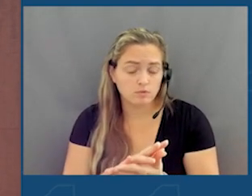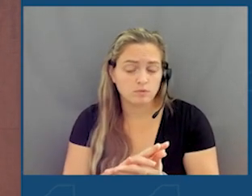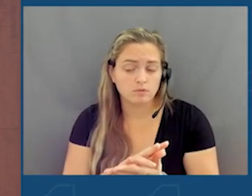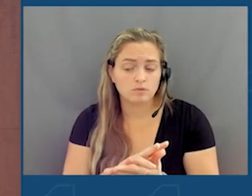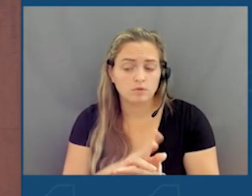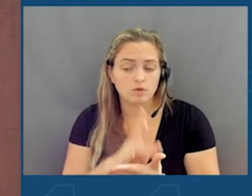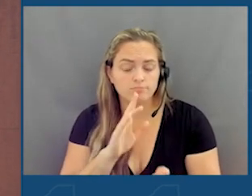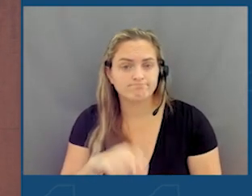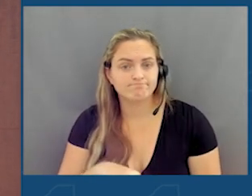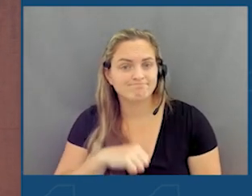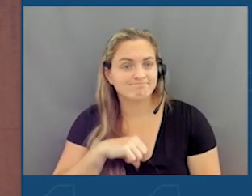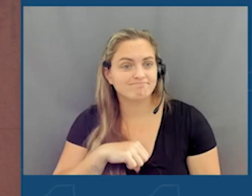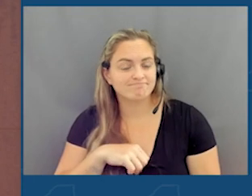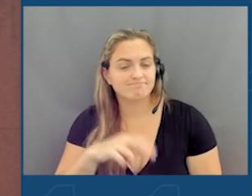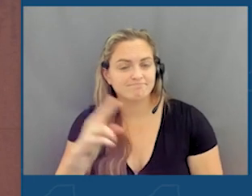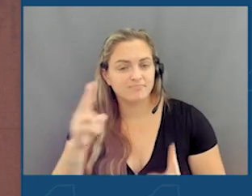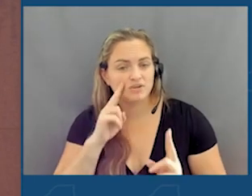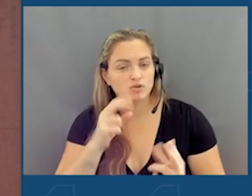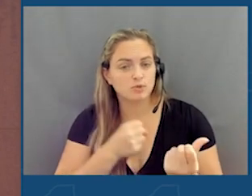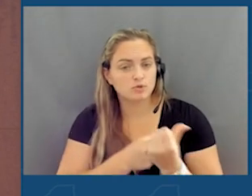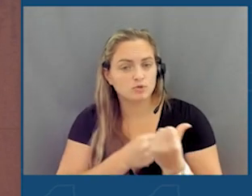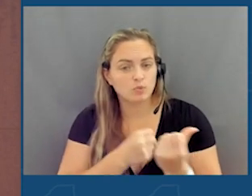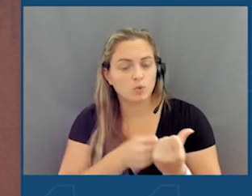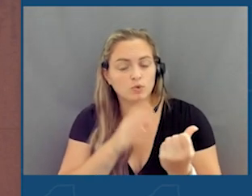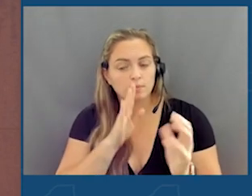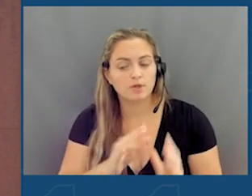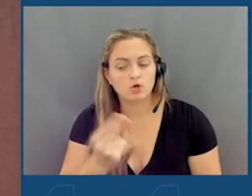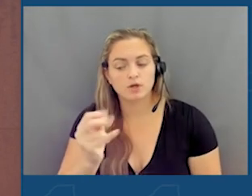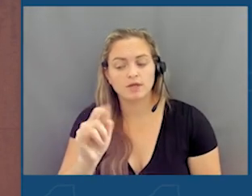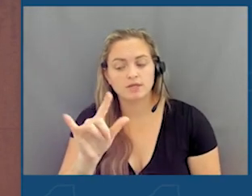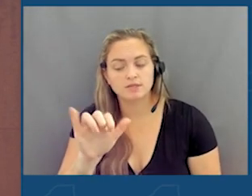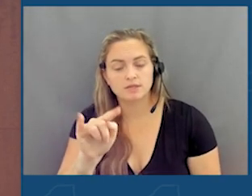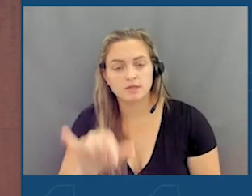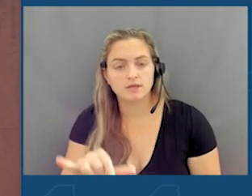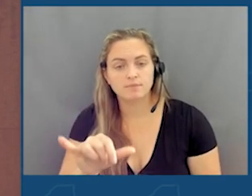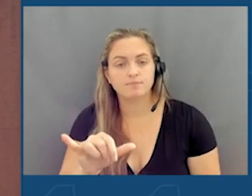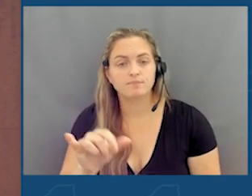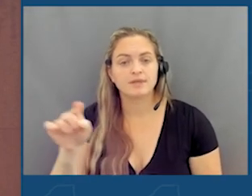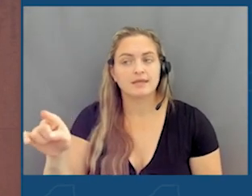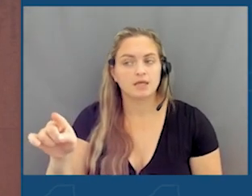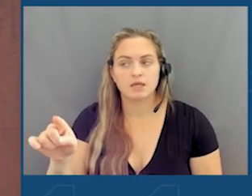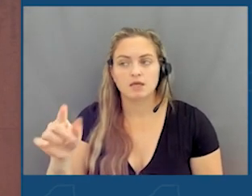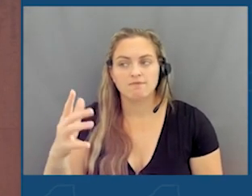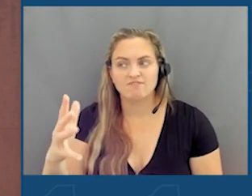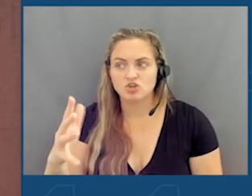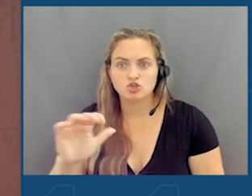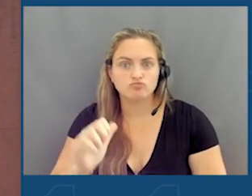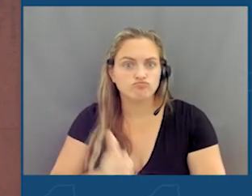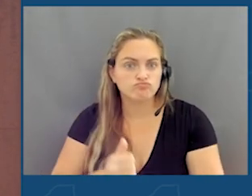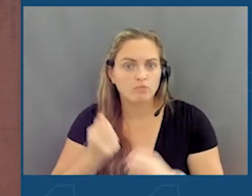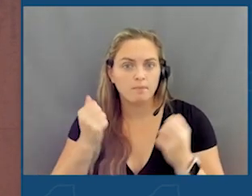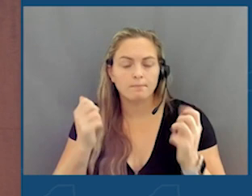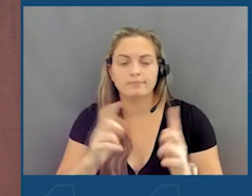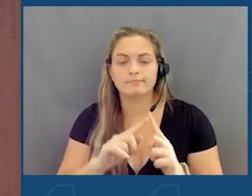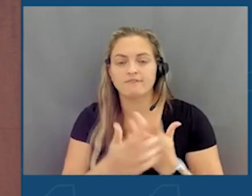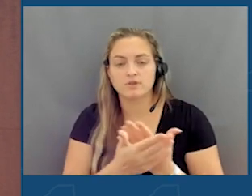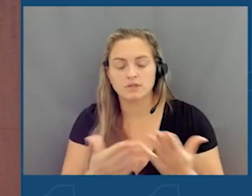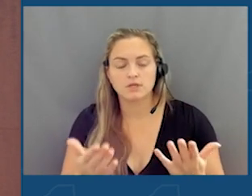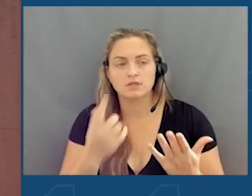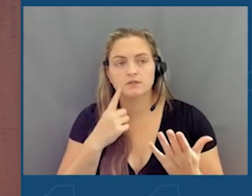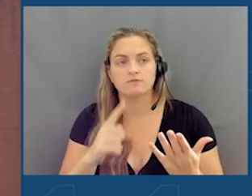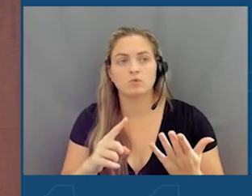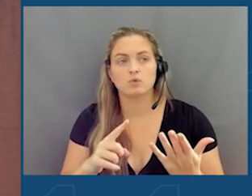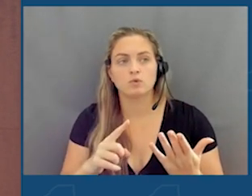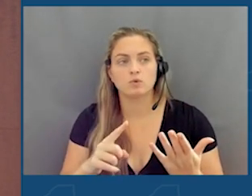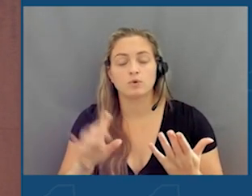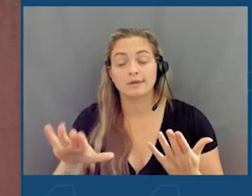great pleasure to be supportive of Speaker Hastie, as he has done groundbreaking things in